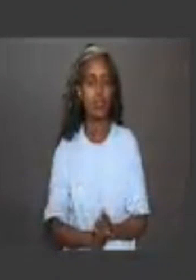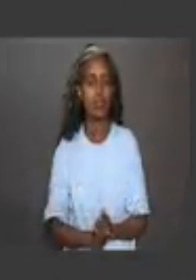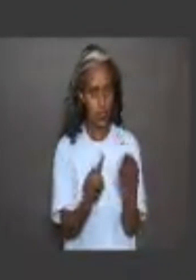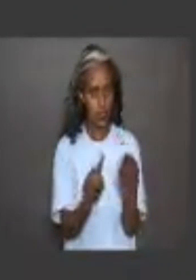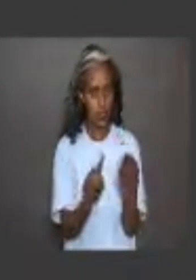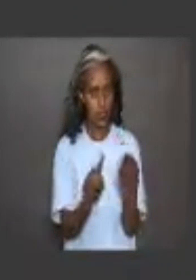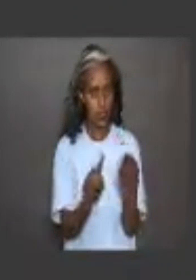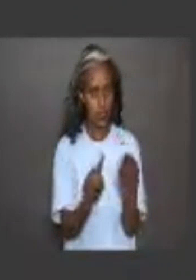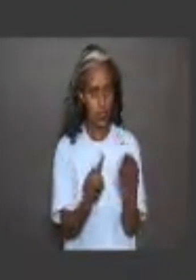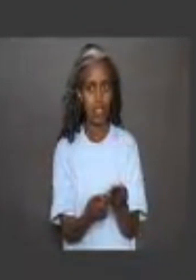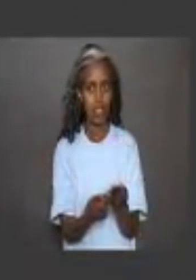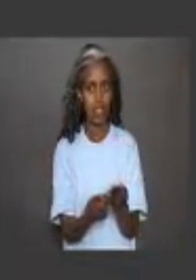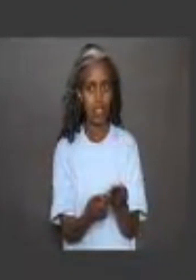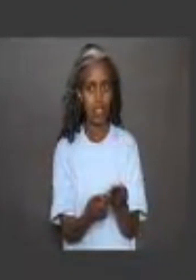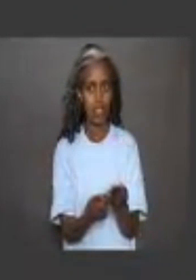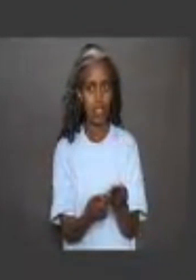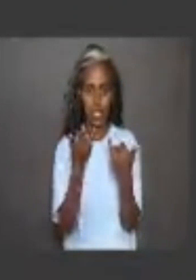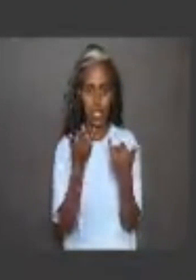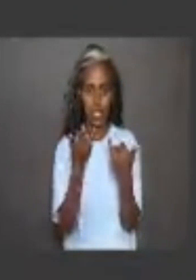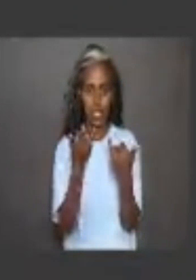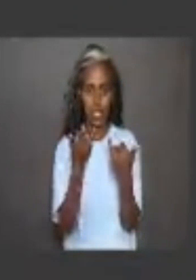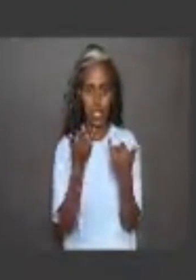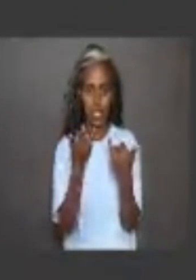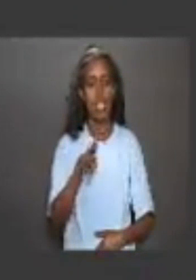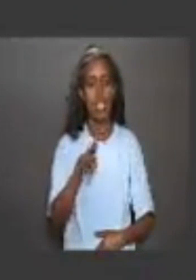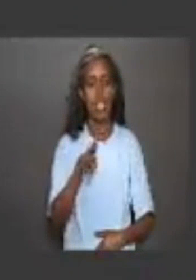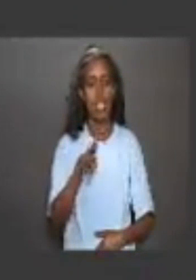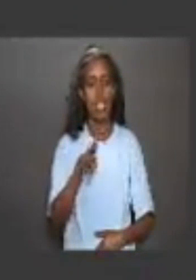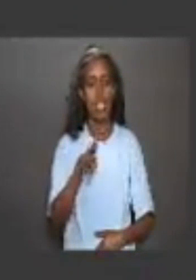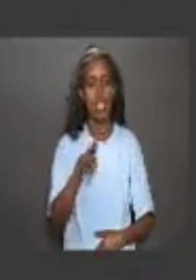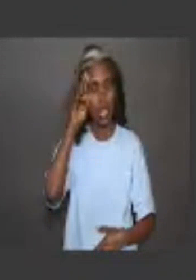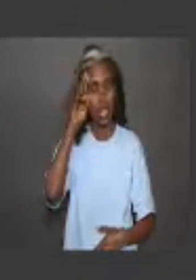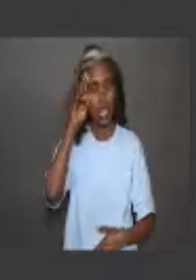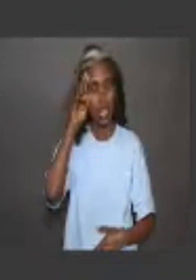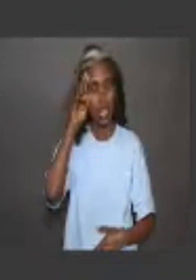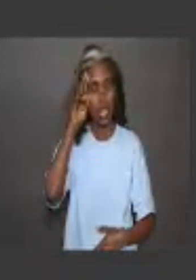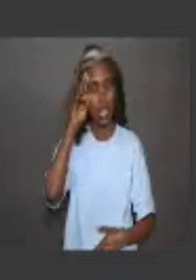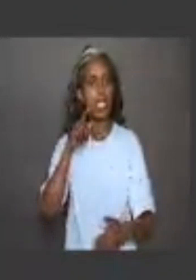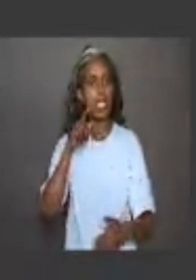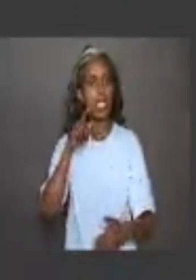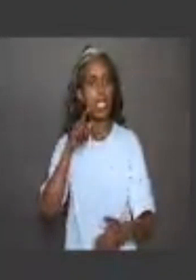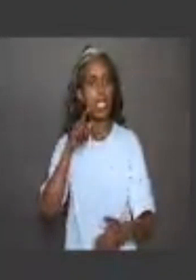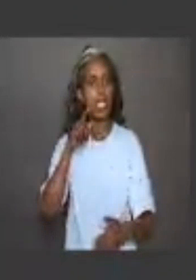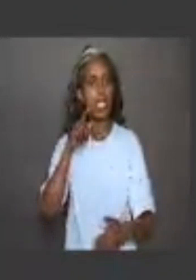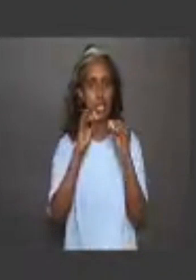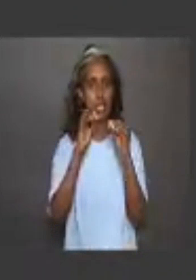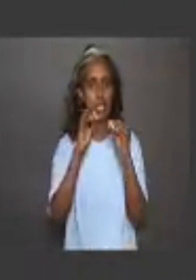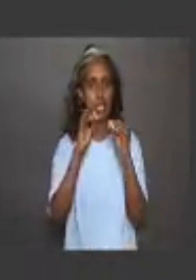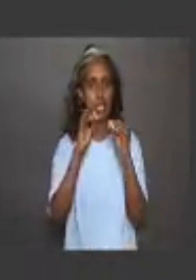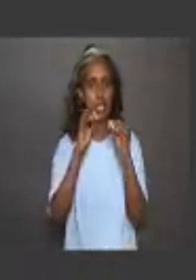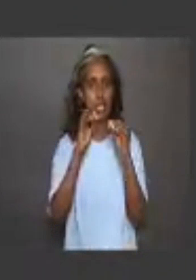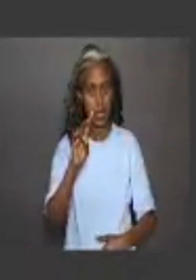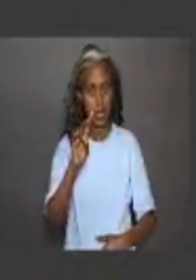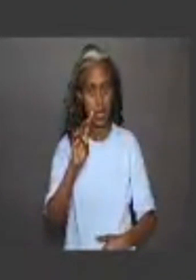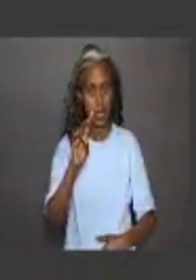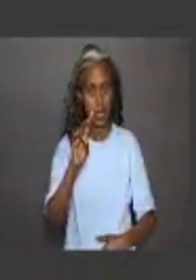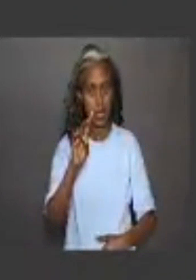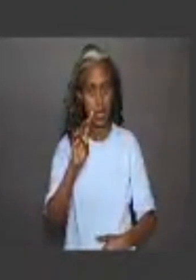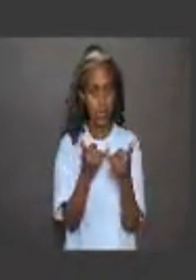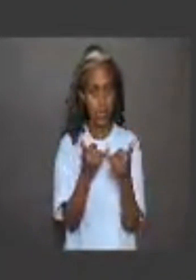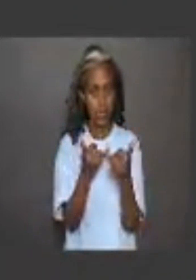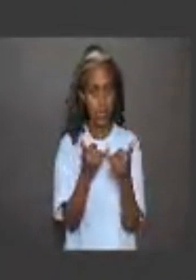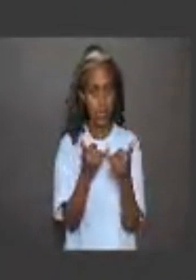let us divide x squared minus x plus 7 into